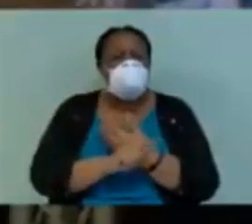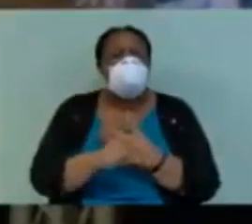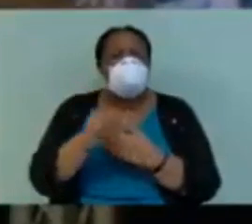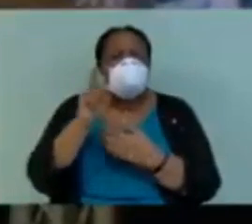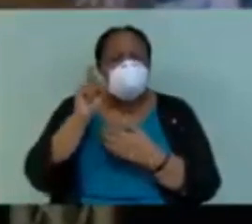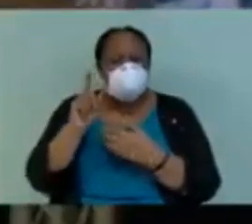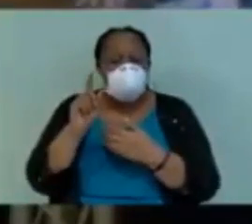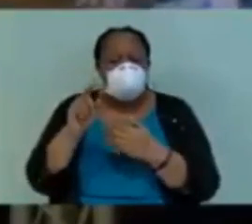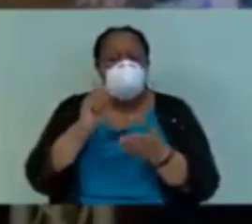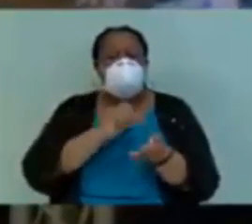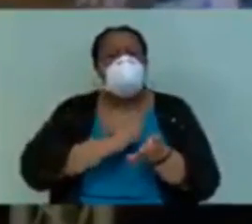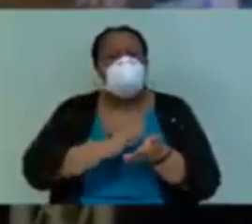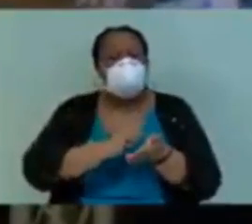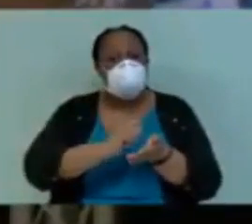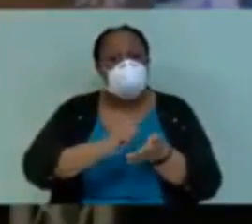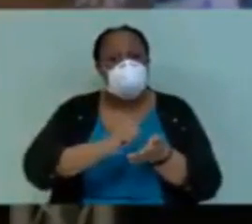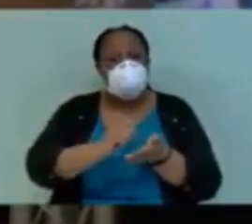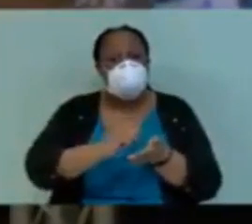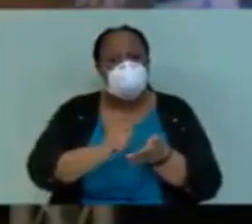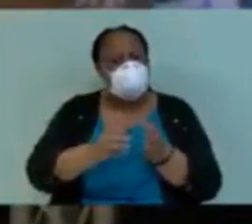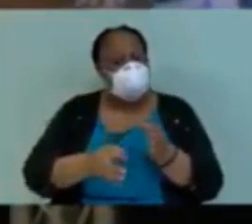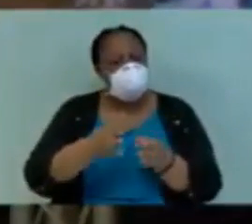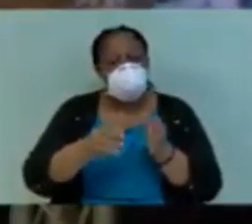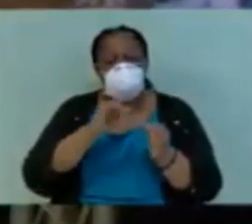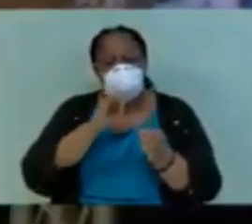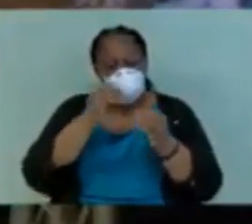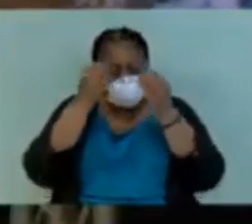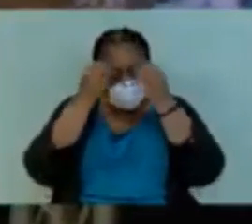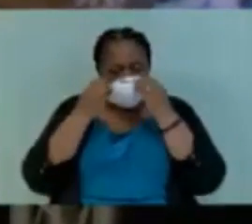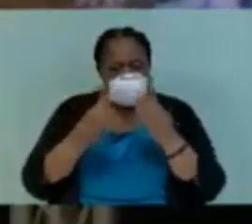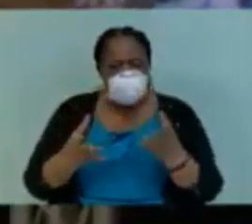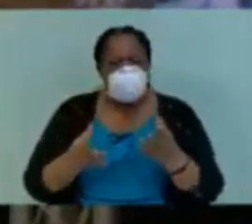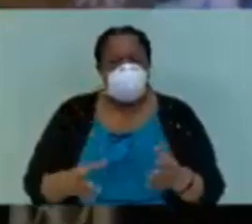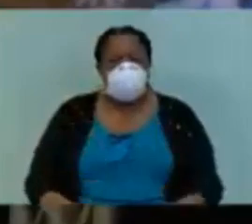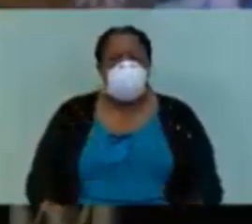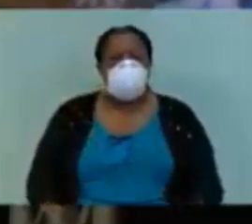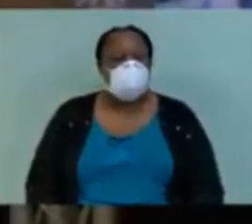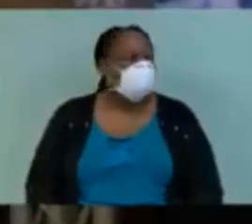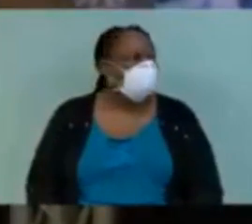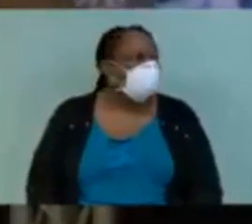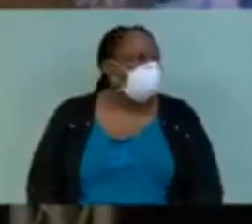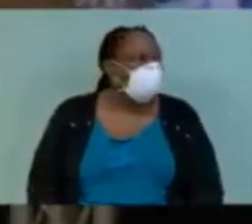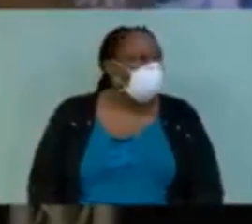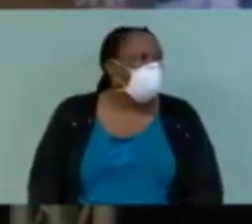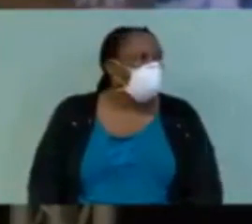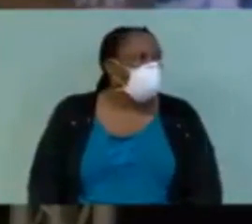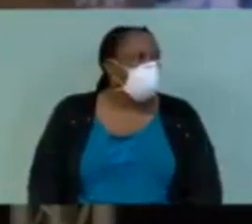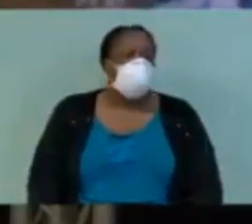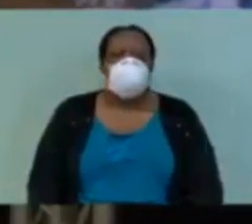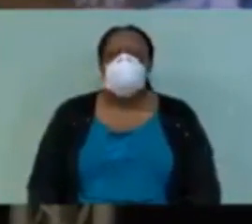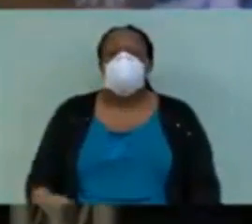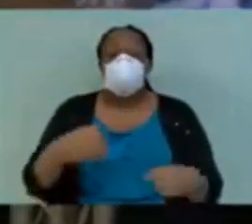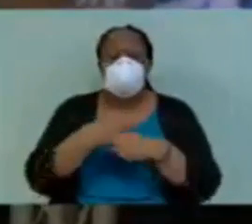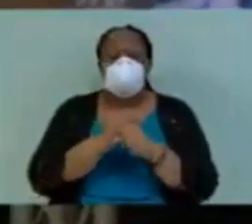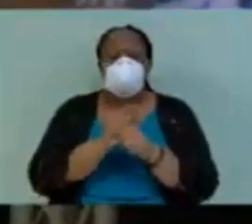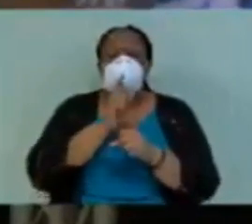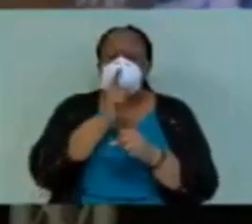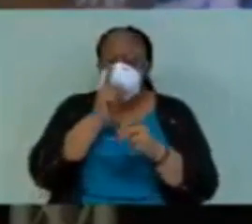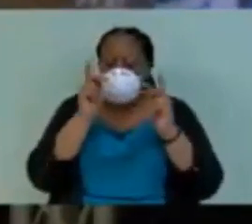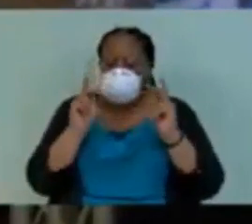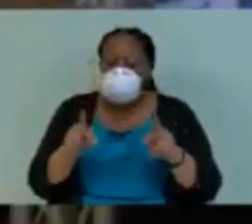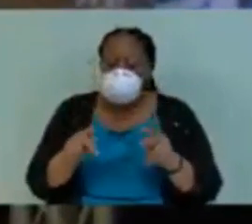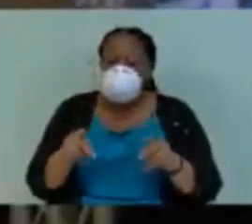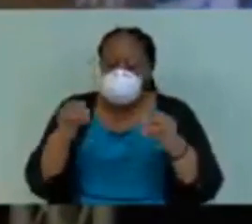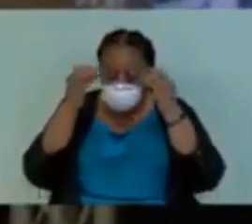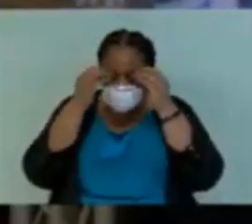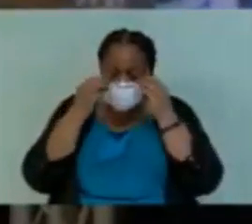whatsoever. That is not good. I'm appealing to this supermarket, you know who you are, if you're listening,